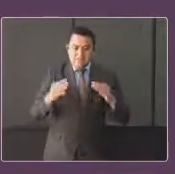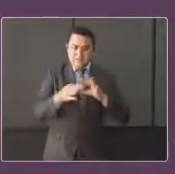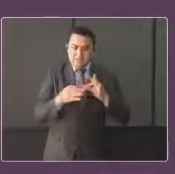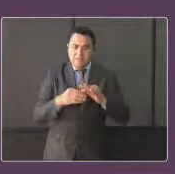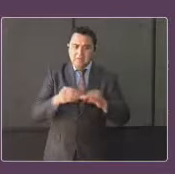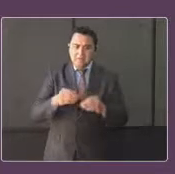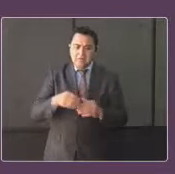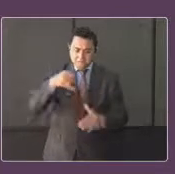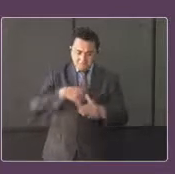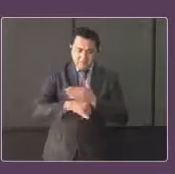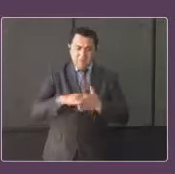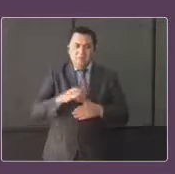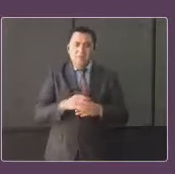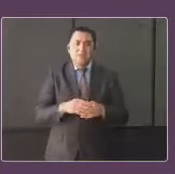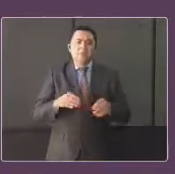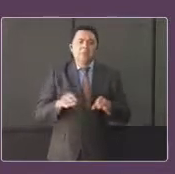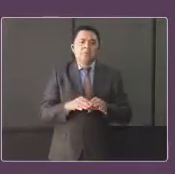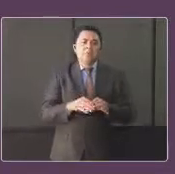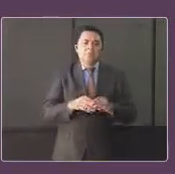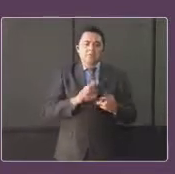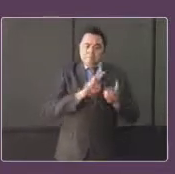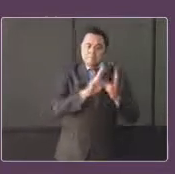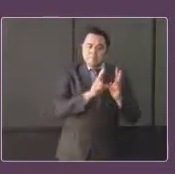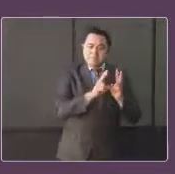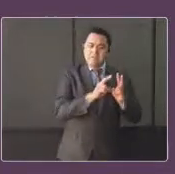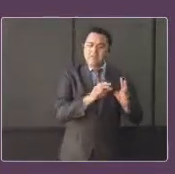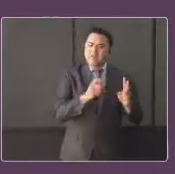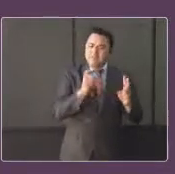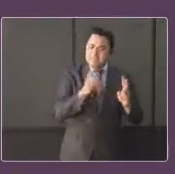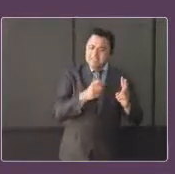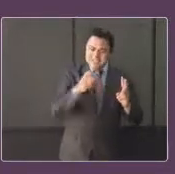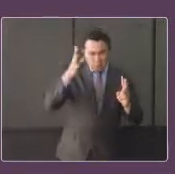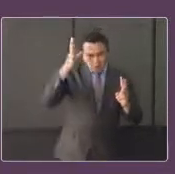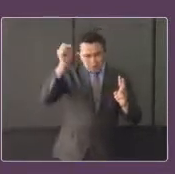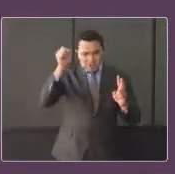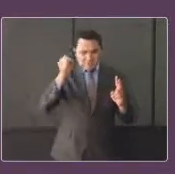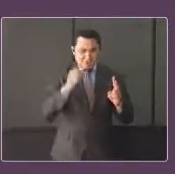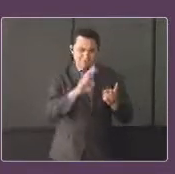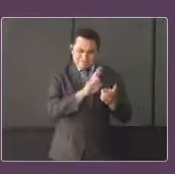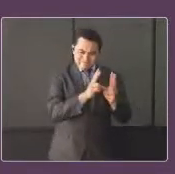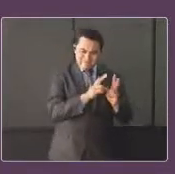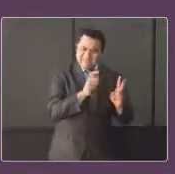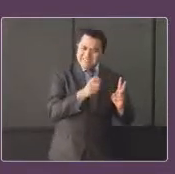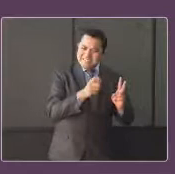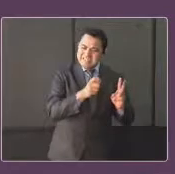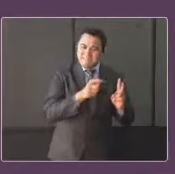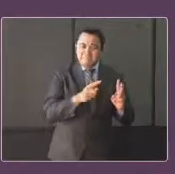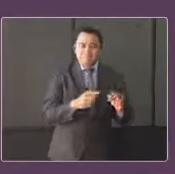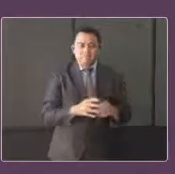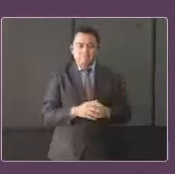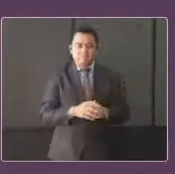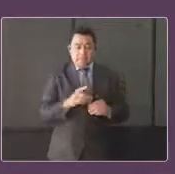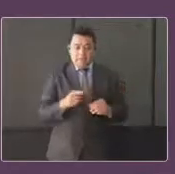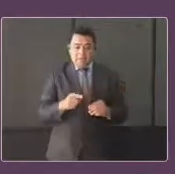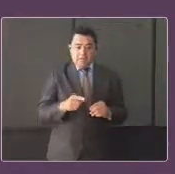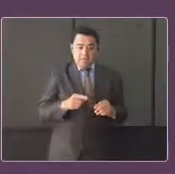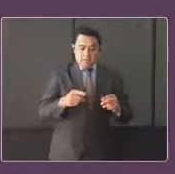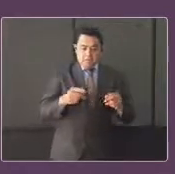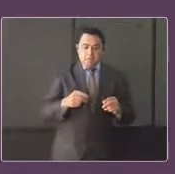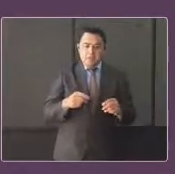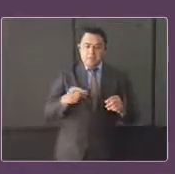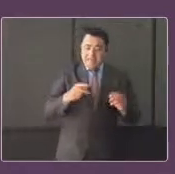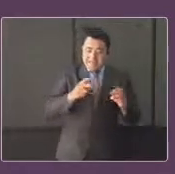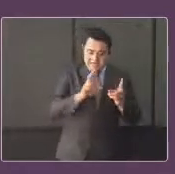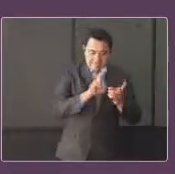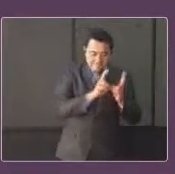second participation, is the concept of the neighbor. Neighbor understood as